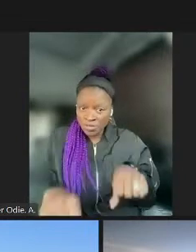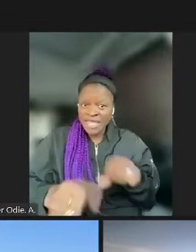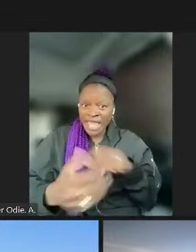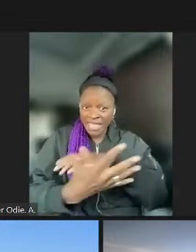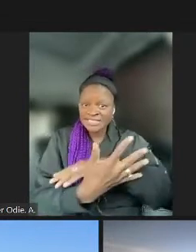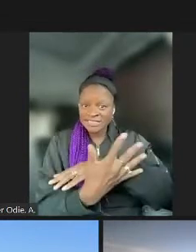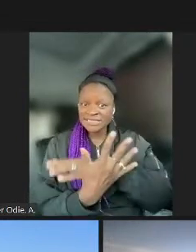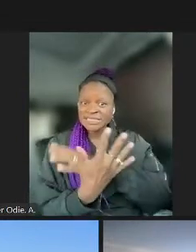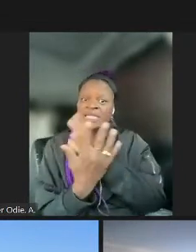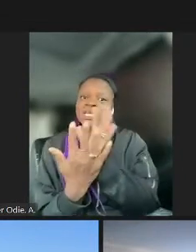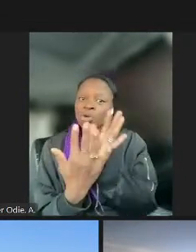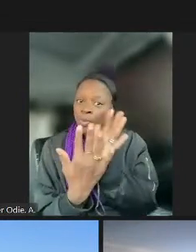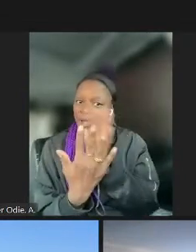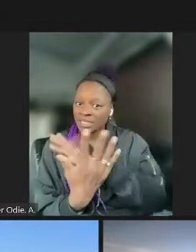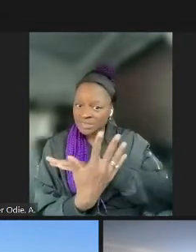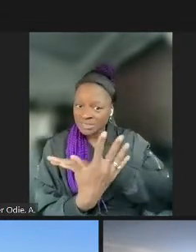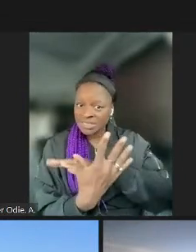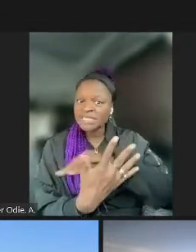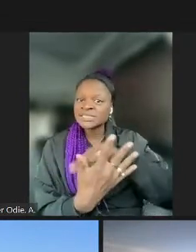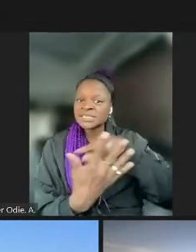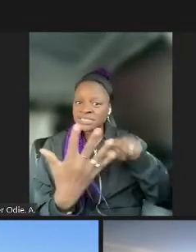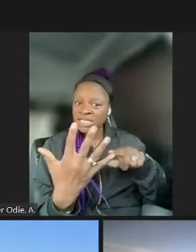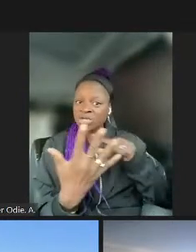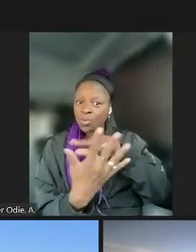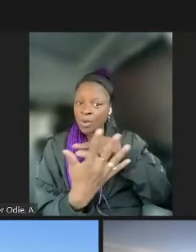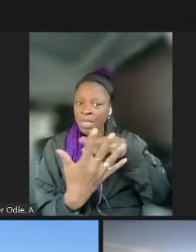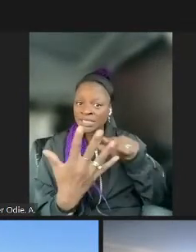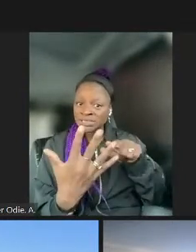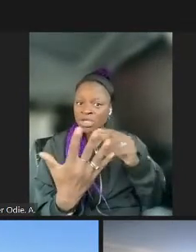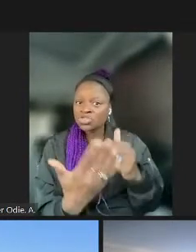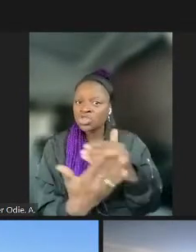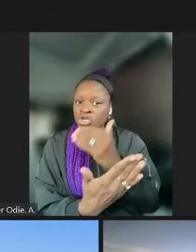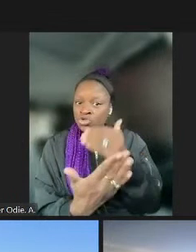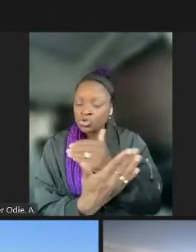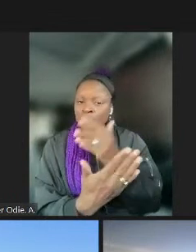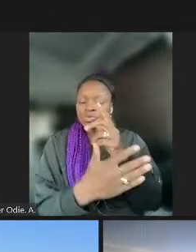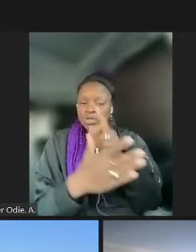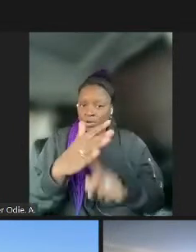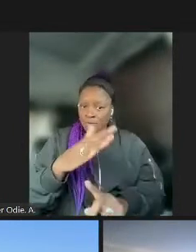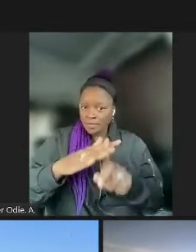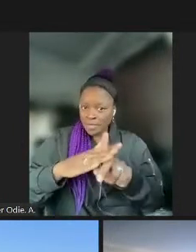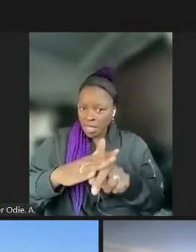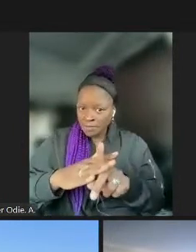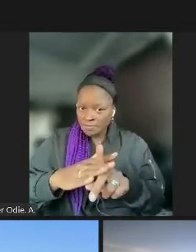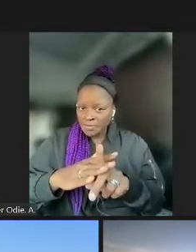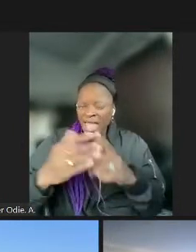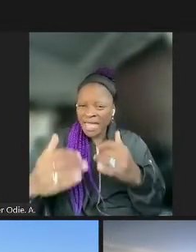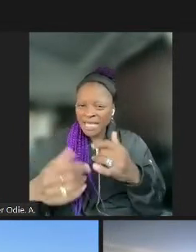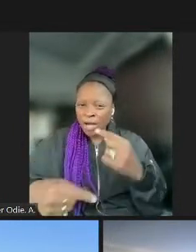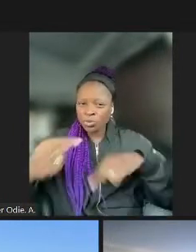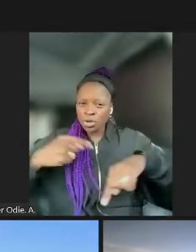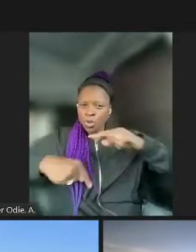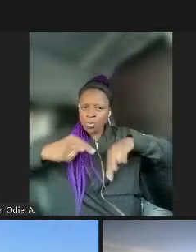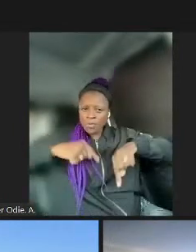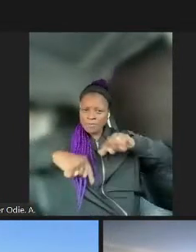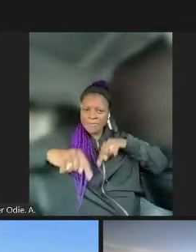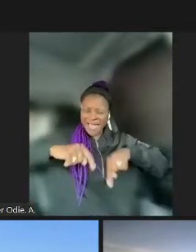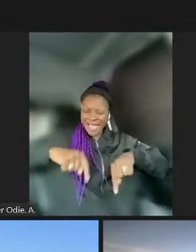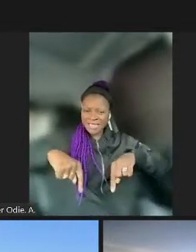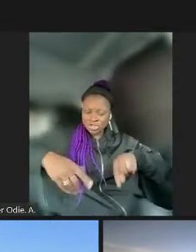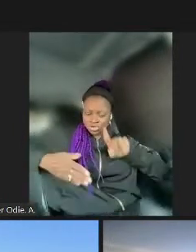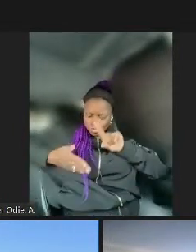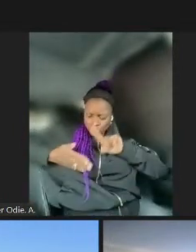of the new positive COVID specimens that are coming in, and we are going back into our archives to sequence some